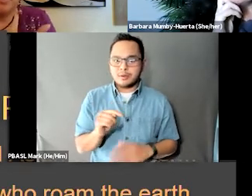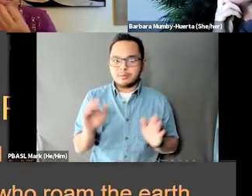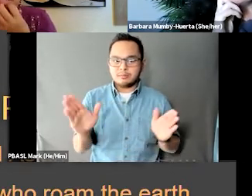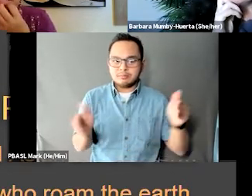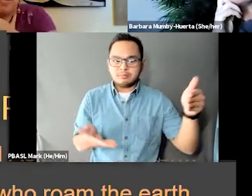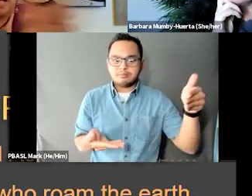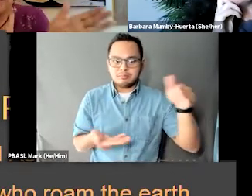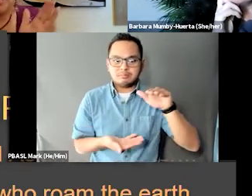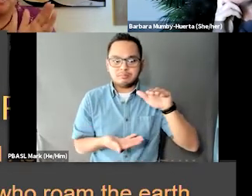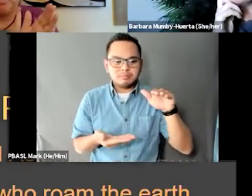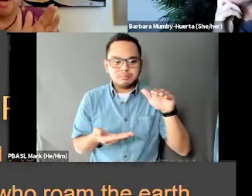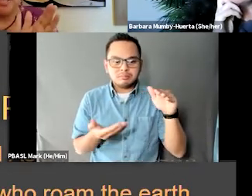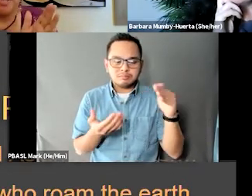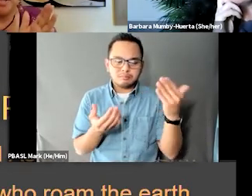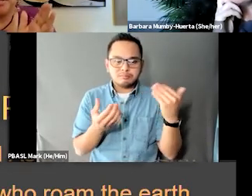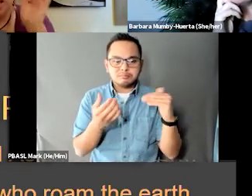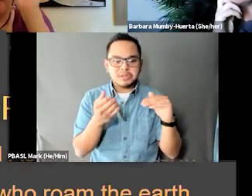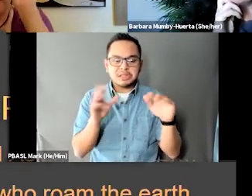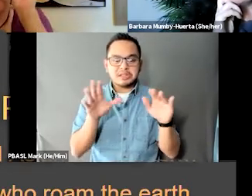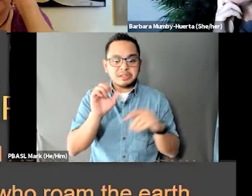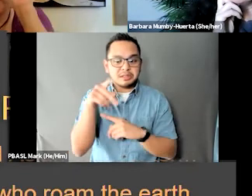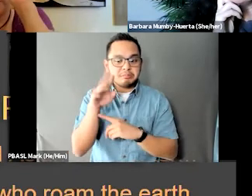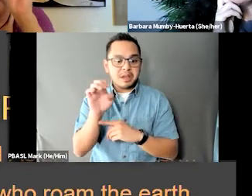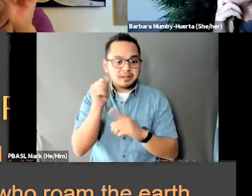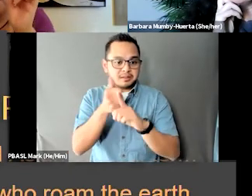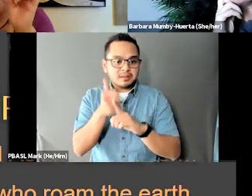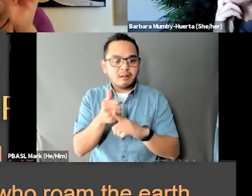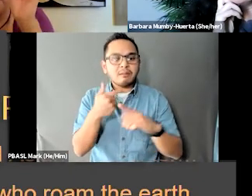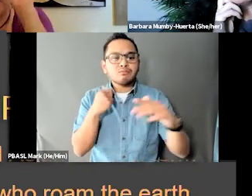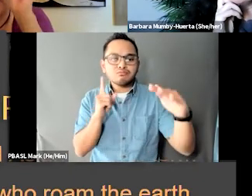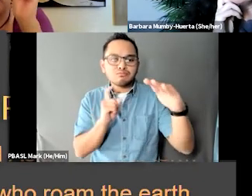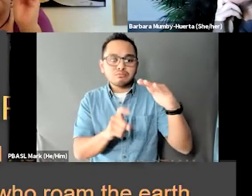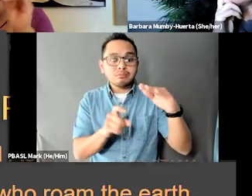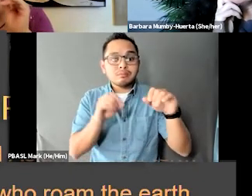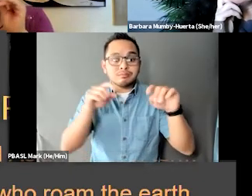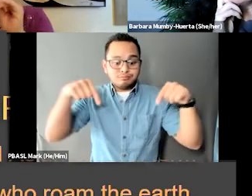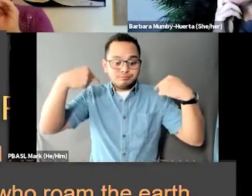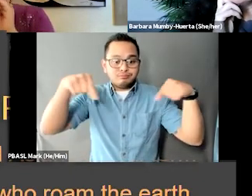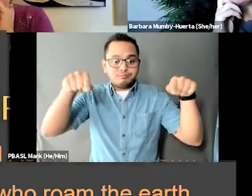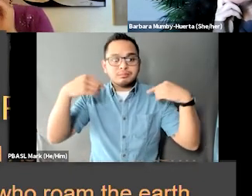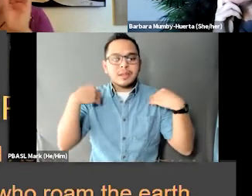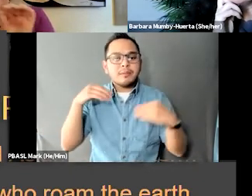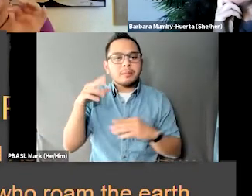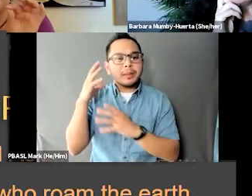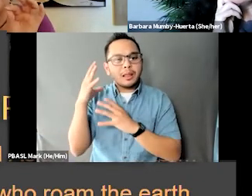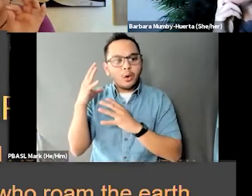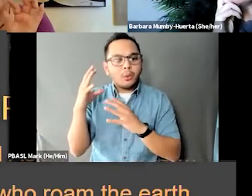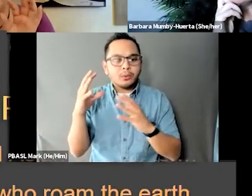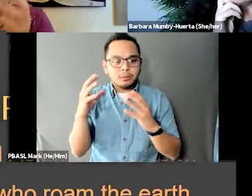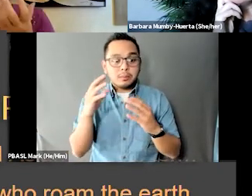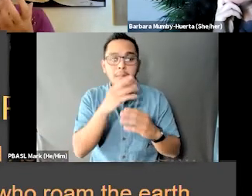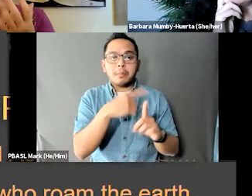even a mural, it's a space that you could walk into. And I have all those little pillows of my family hanging around. And there's a